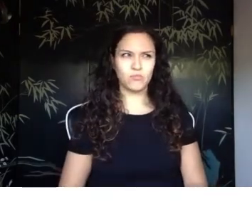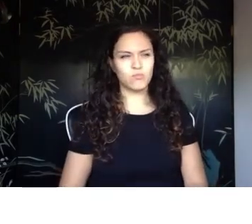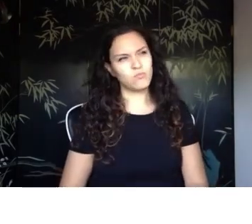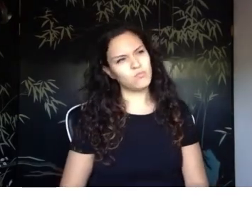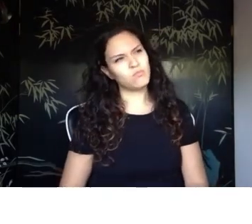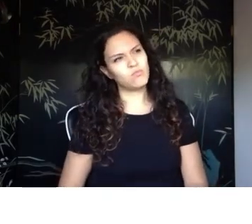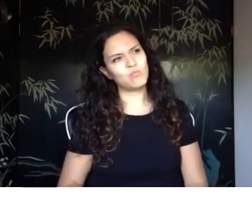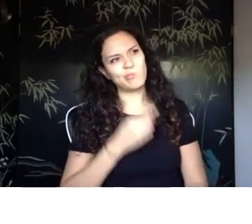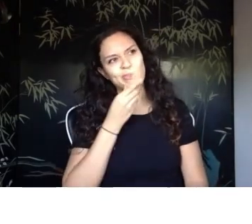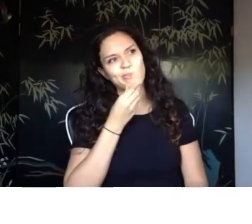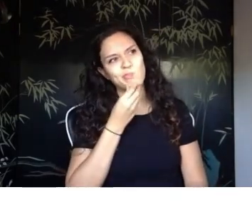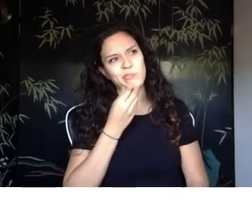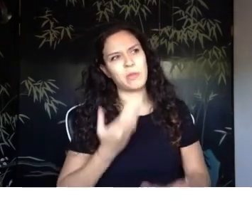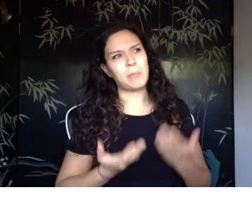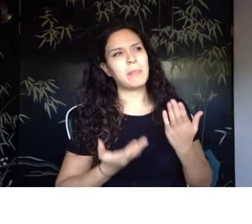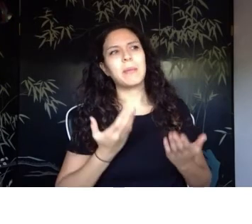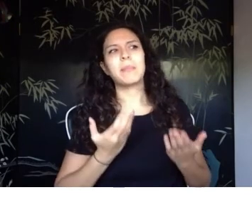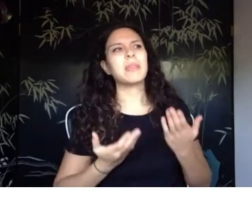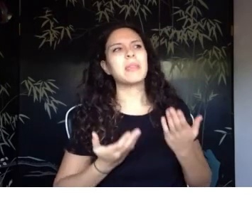of 12.